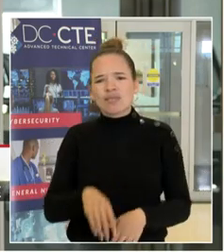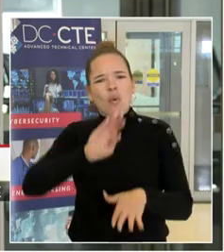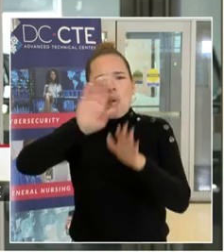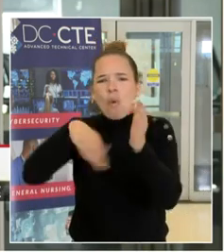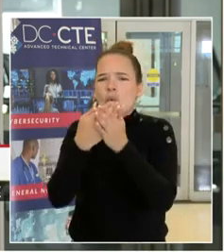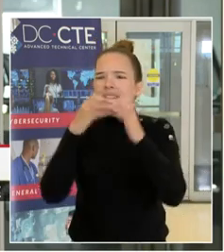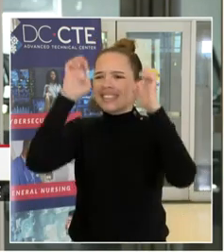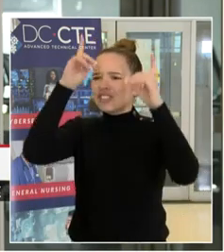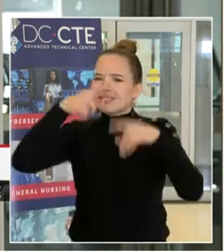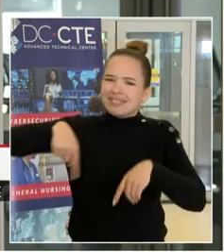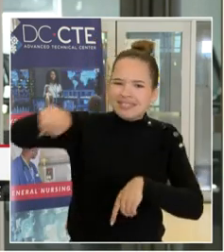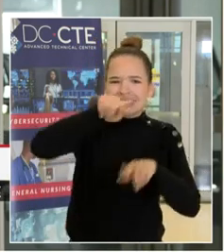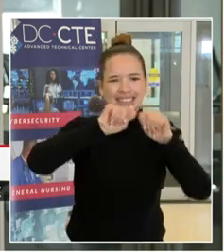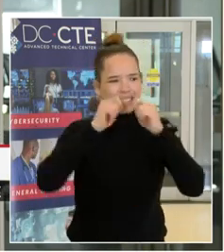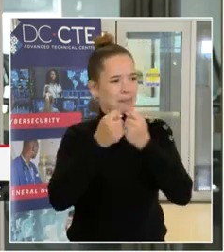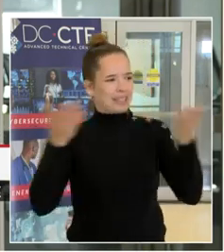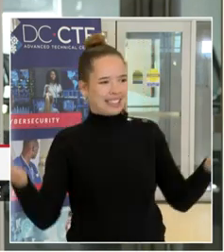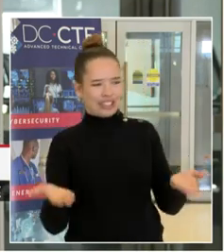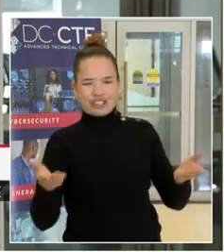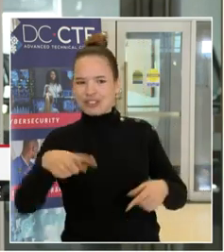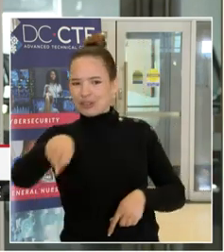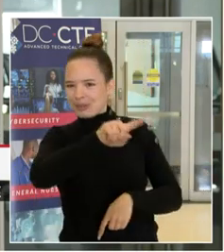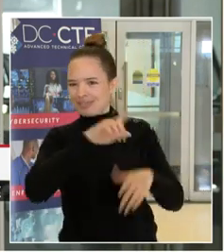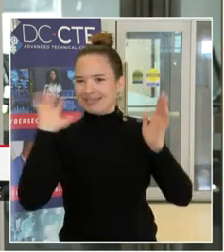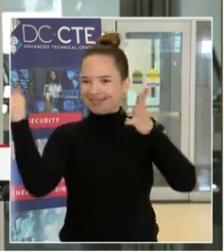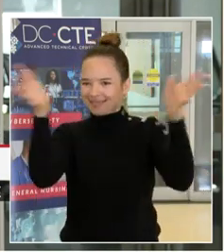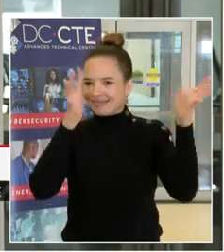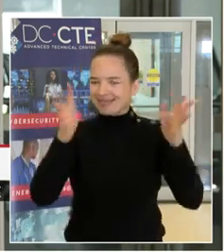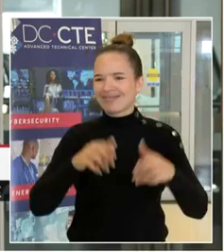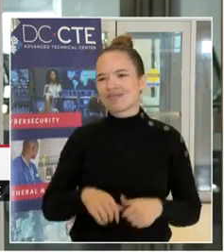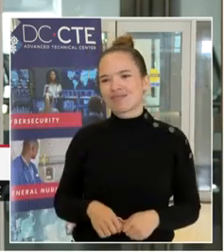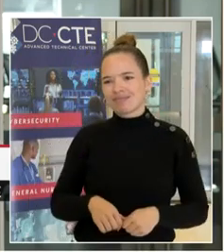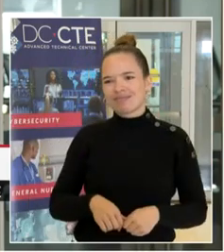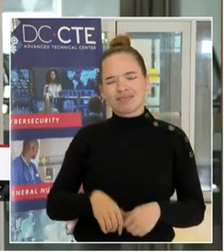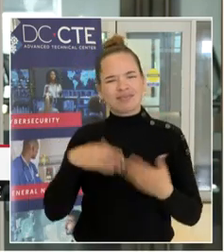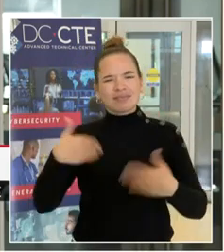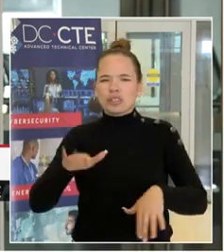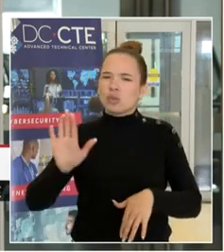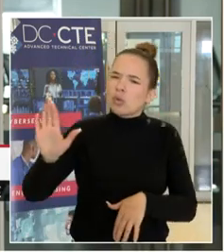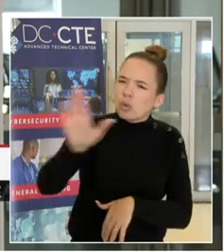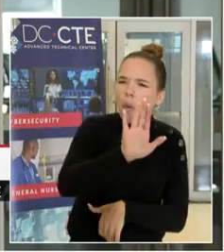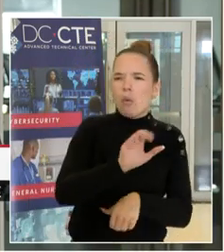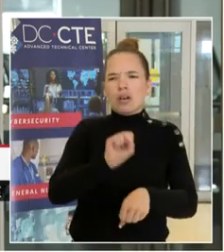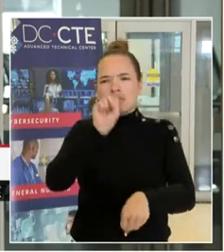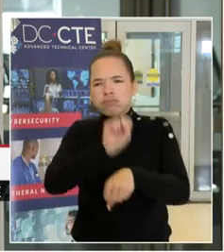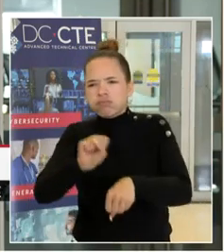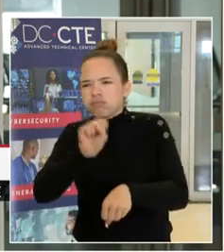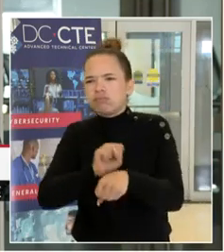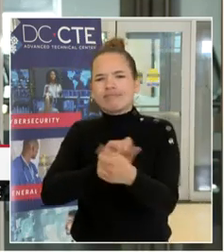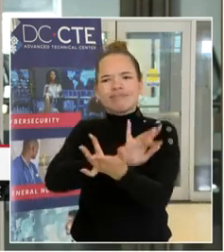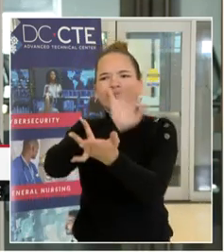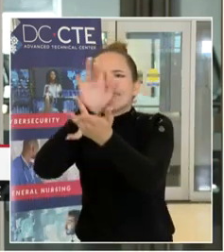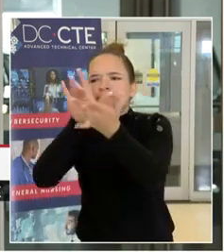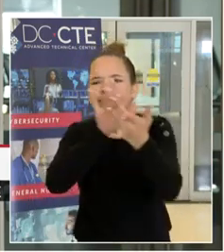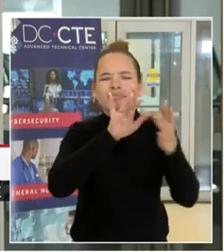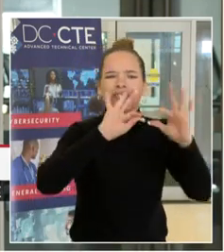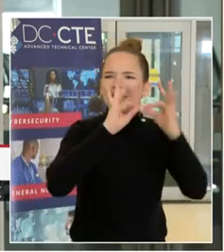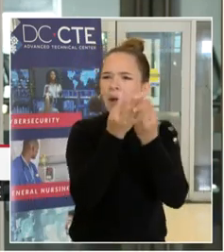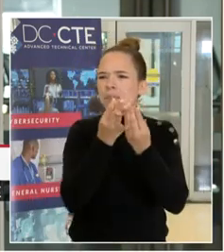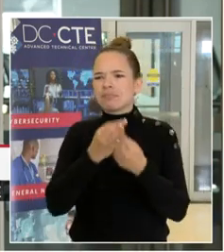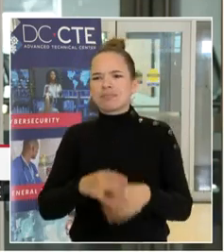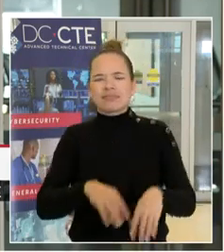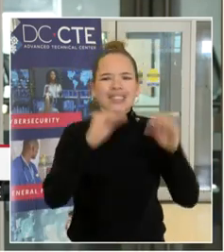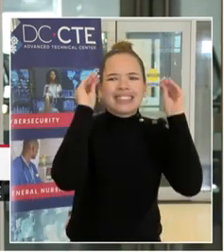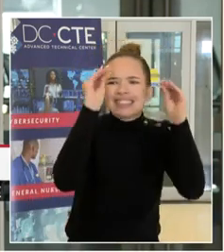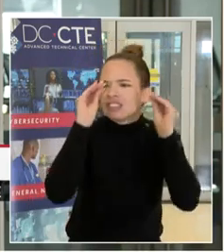members who have worked really hard to talk to families, to educate